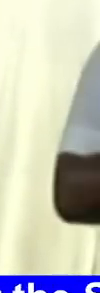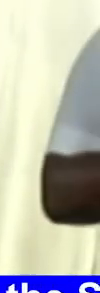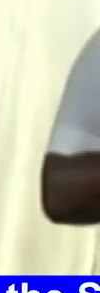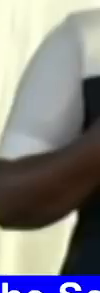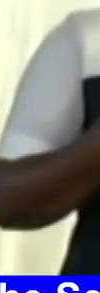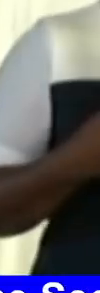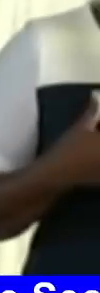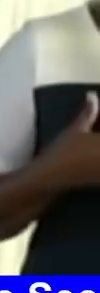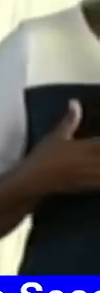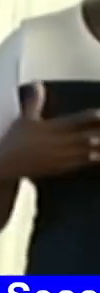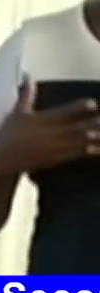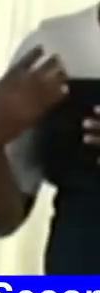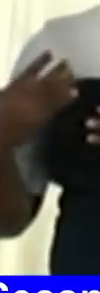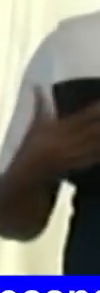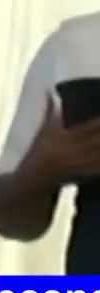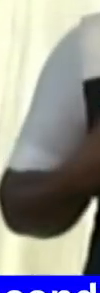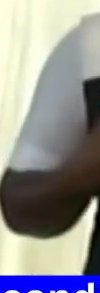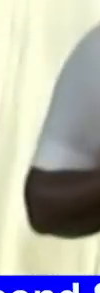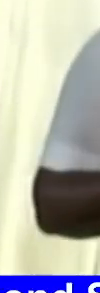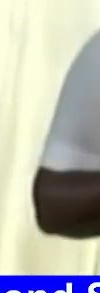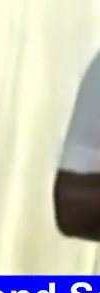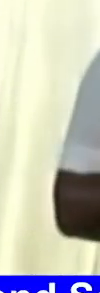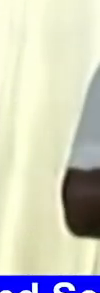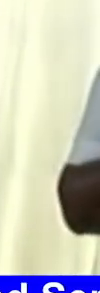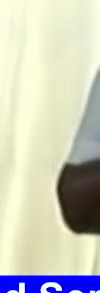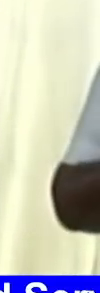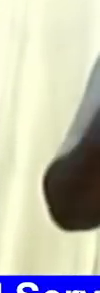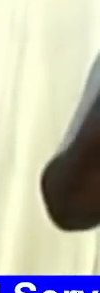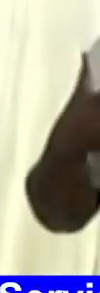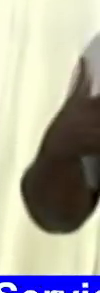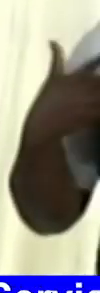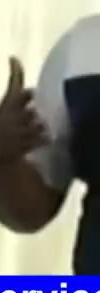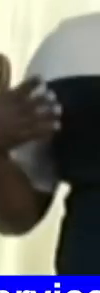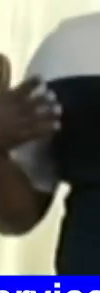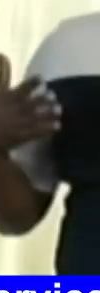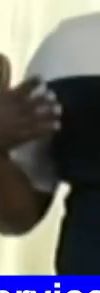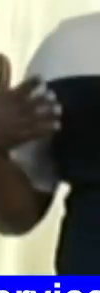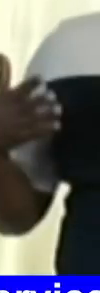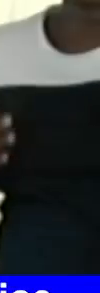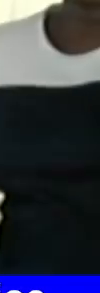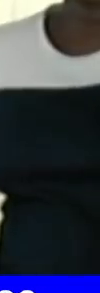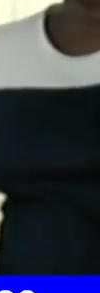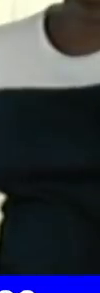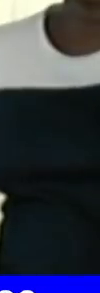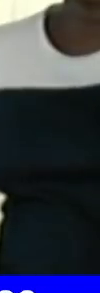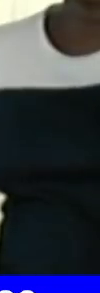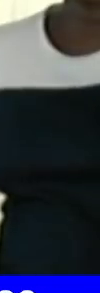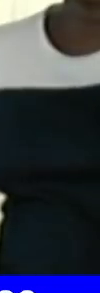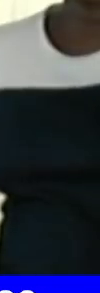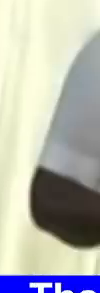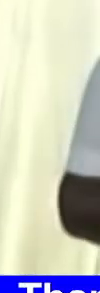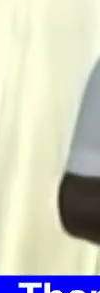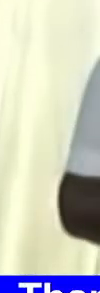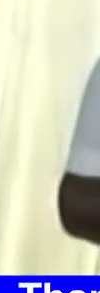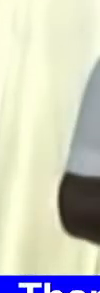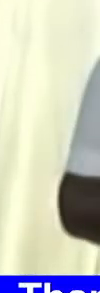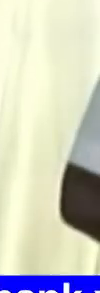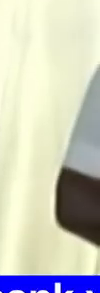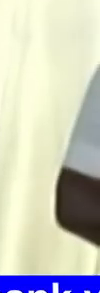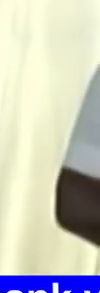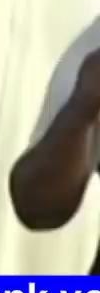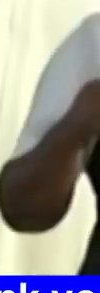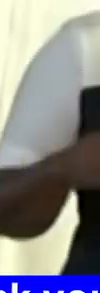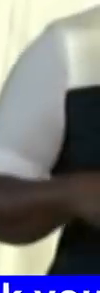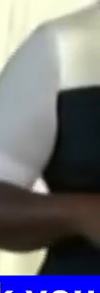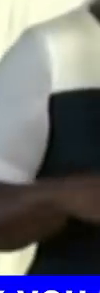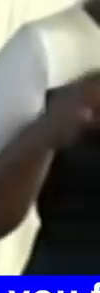who is able to do exceedingly abundantly above all that. Jesus, Lord God, go with us, those